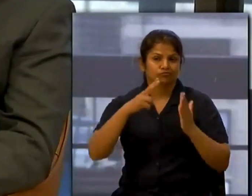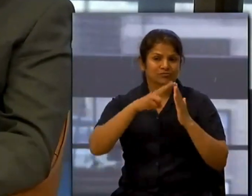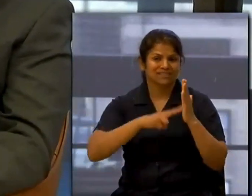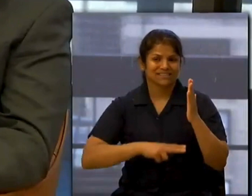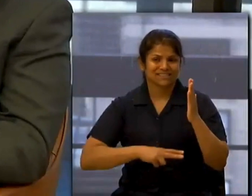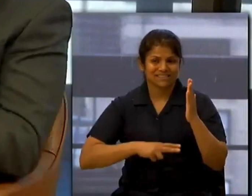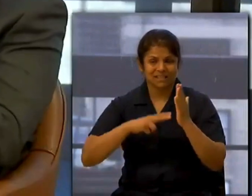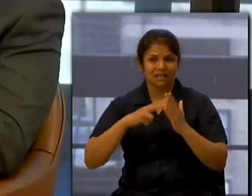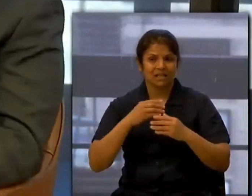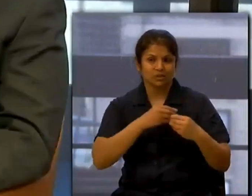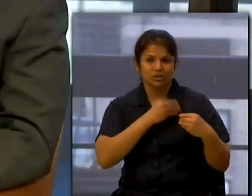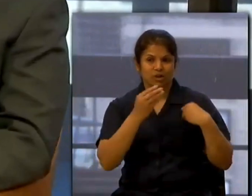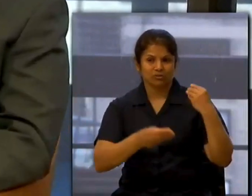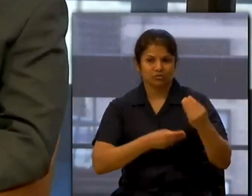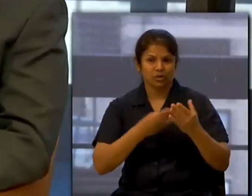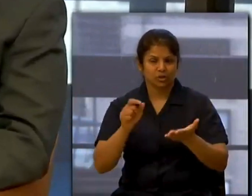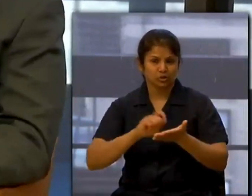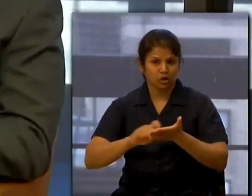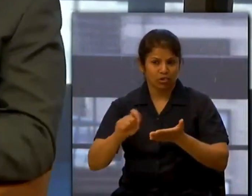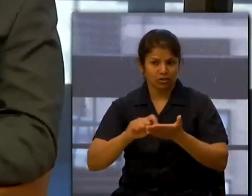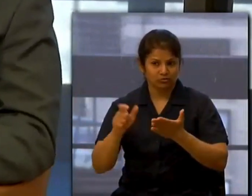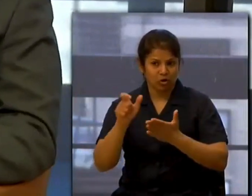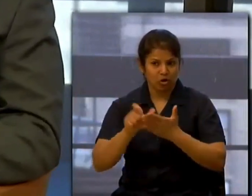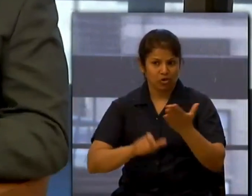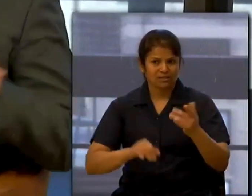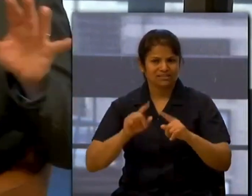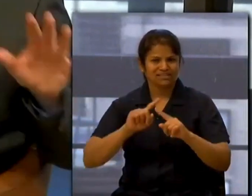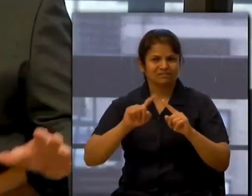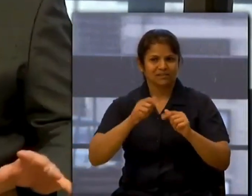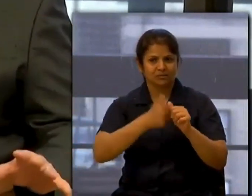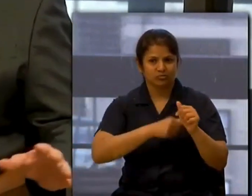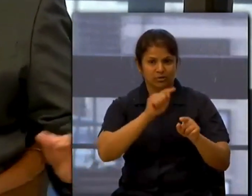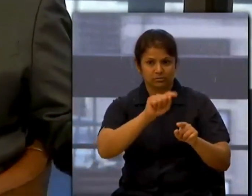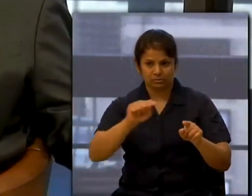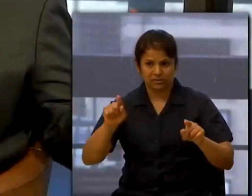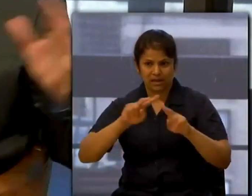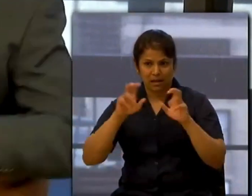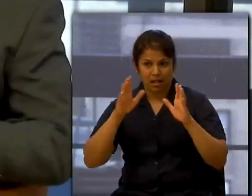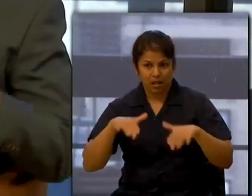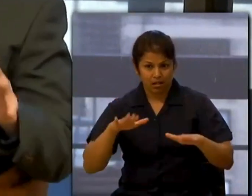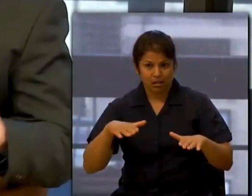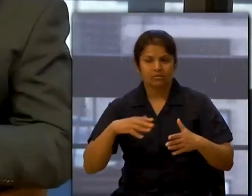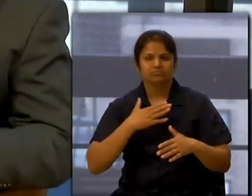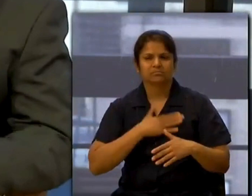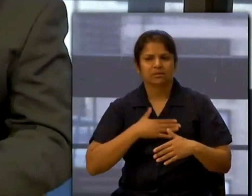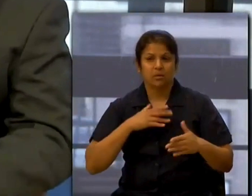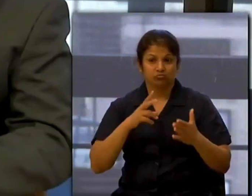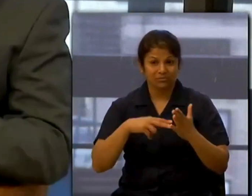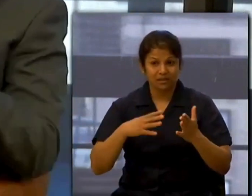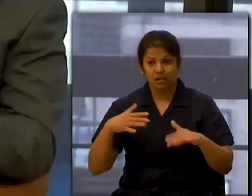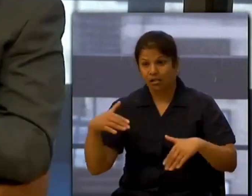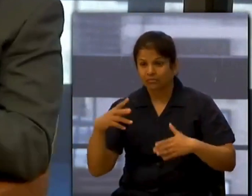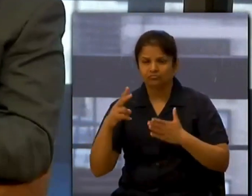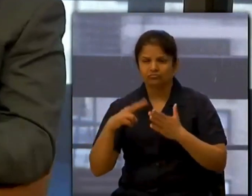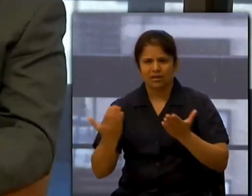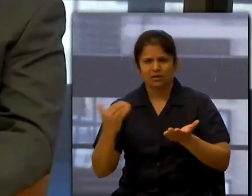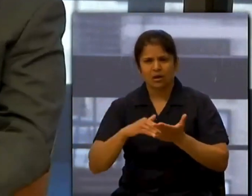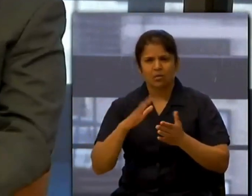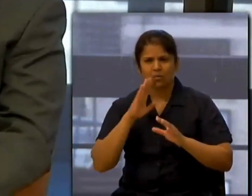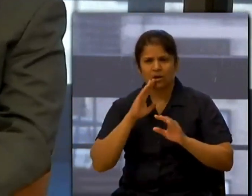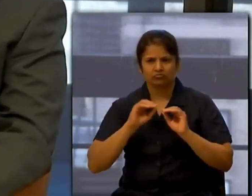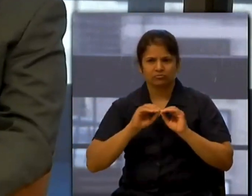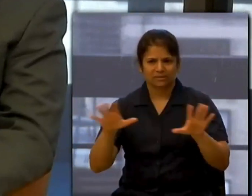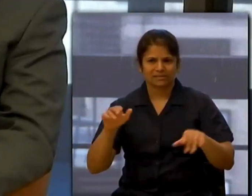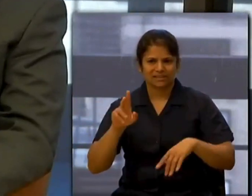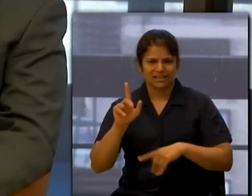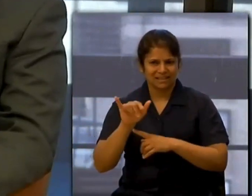Journal articles that were written by our panelists, but in case you haven't, or if you want to read them again, we will be emailing you after this event with a link to all of the